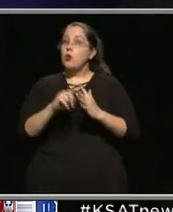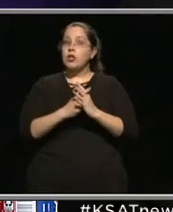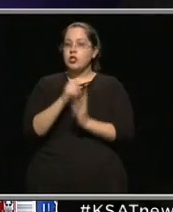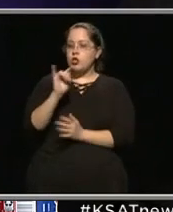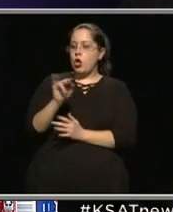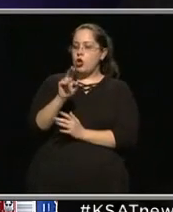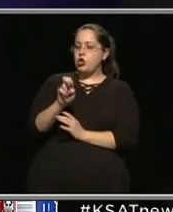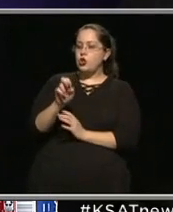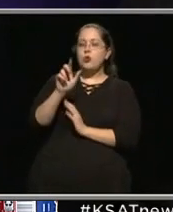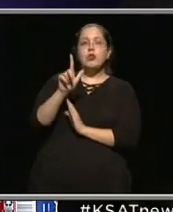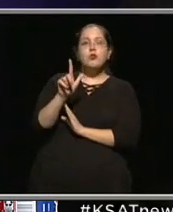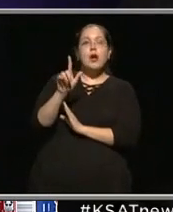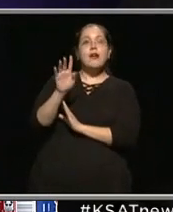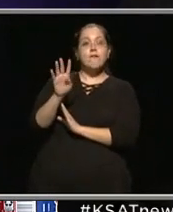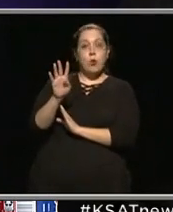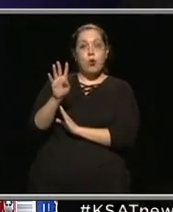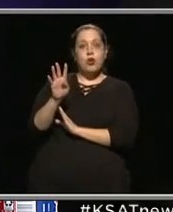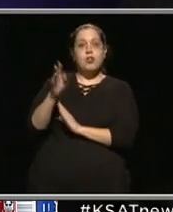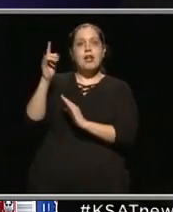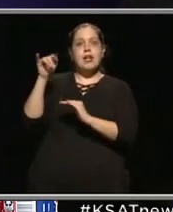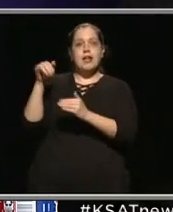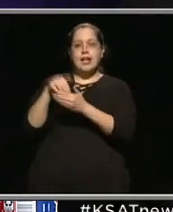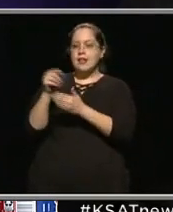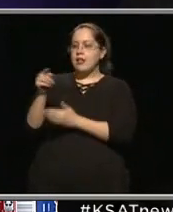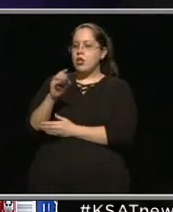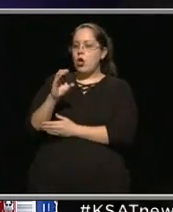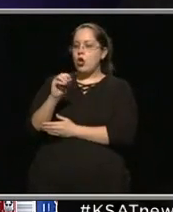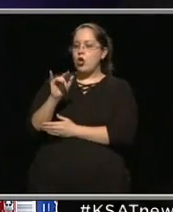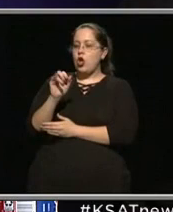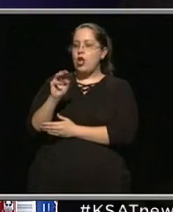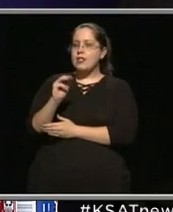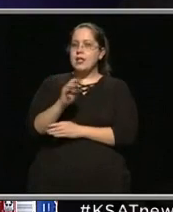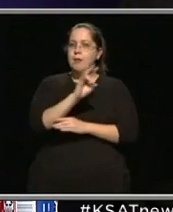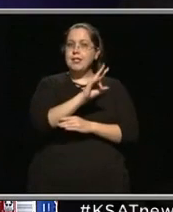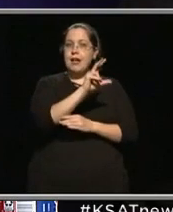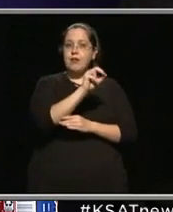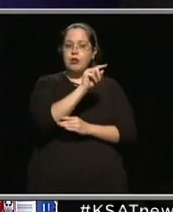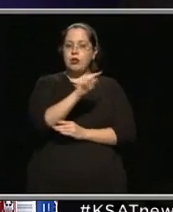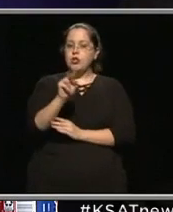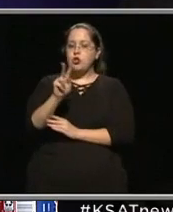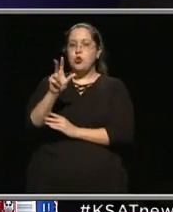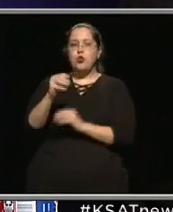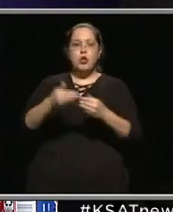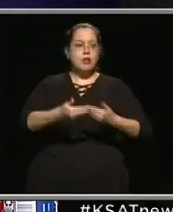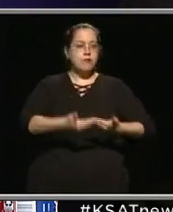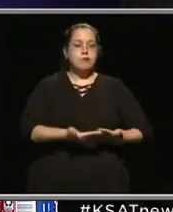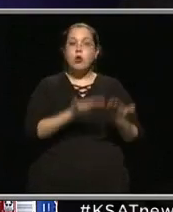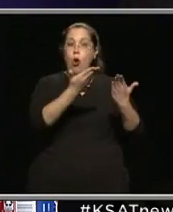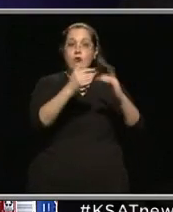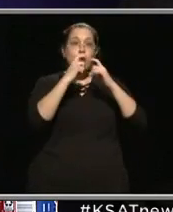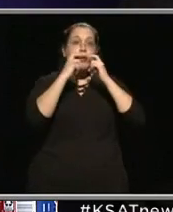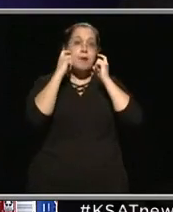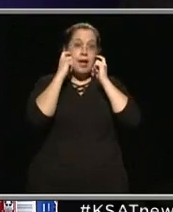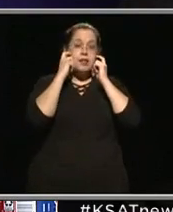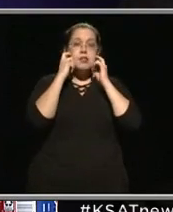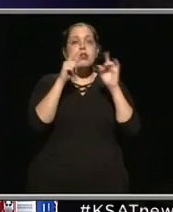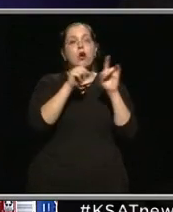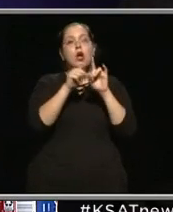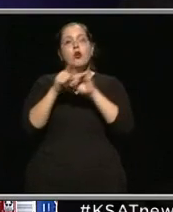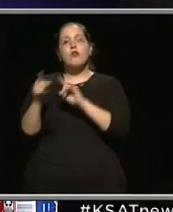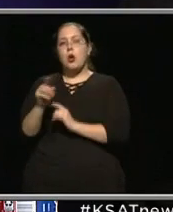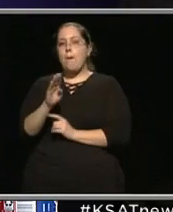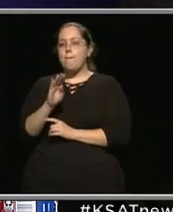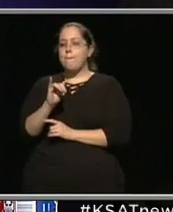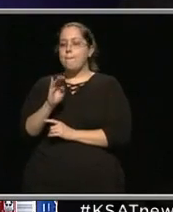June the 24th at the Coliseum from 7:30 to 2:30, offering them. And then we'll also do it at